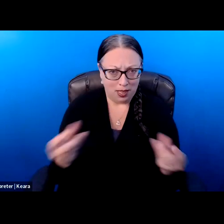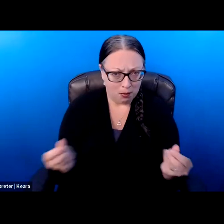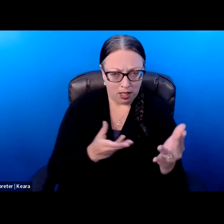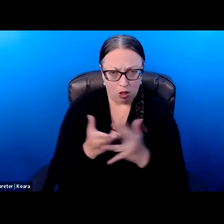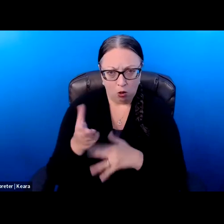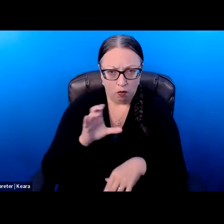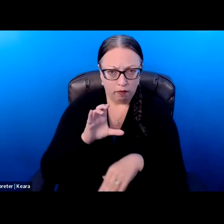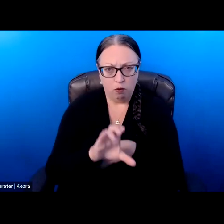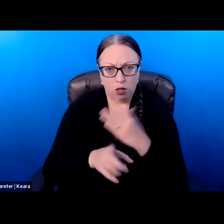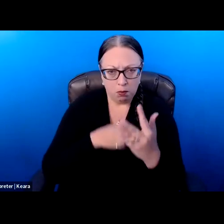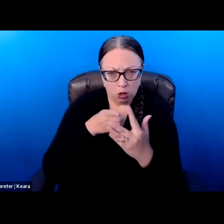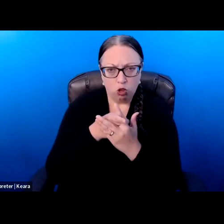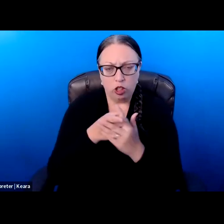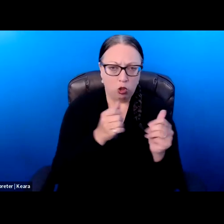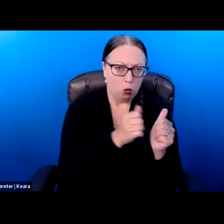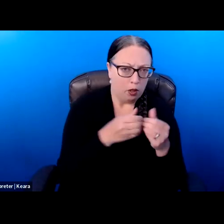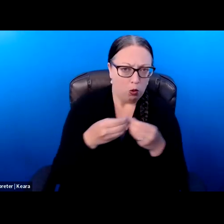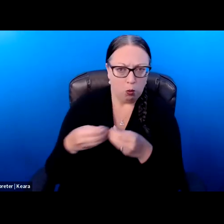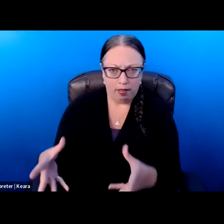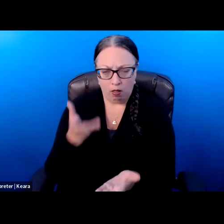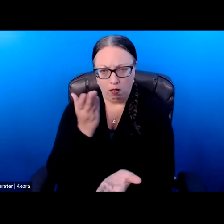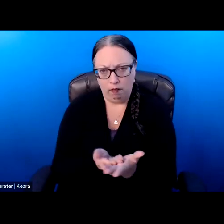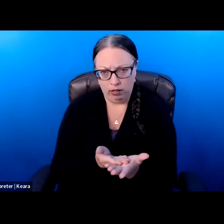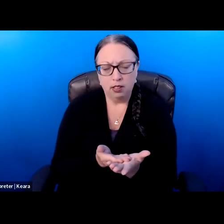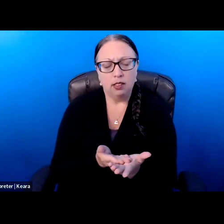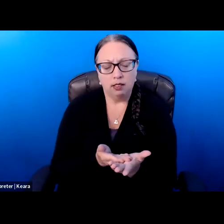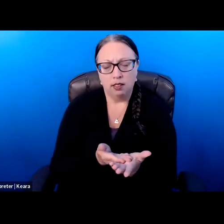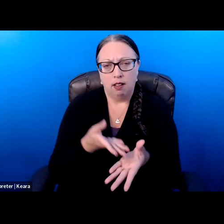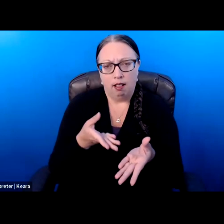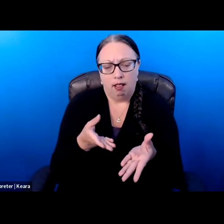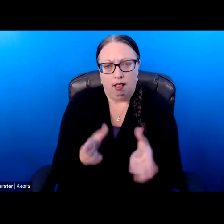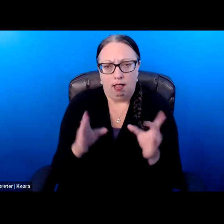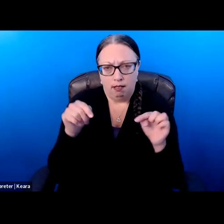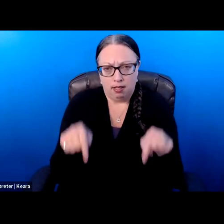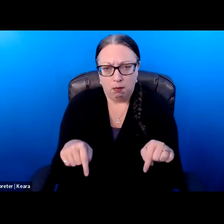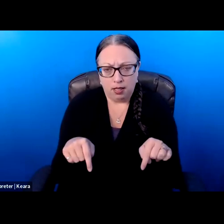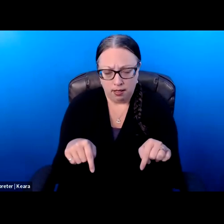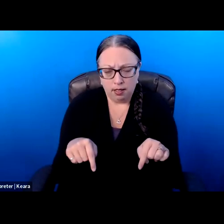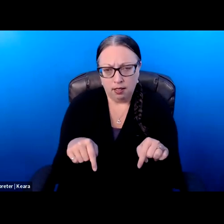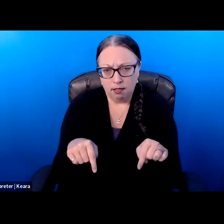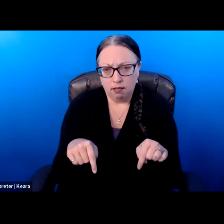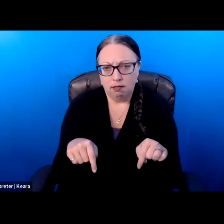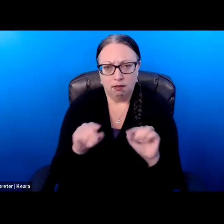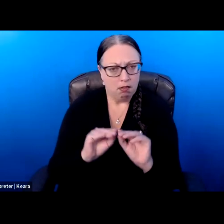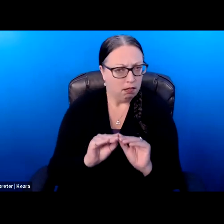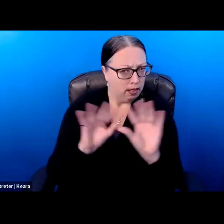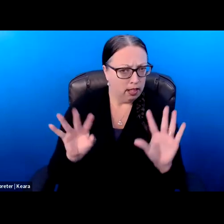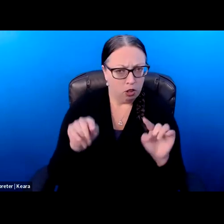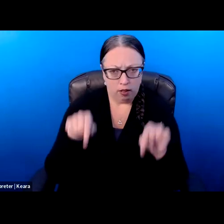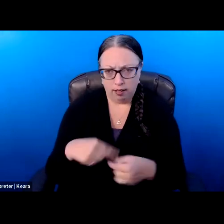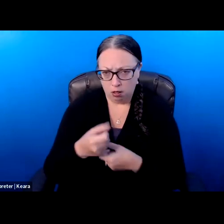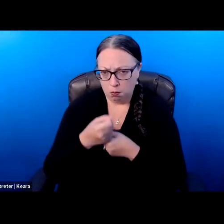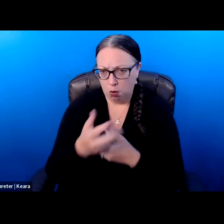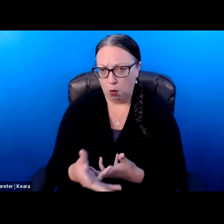by forced penetration with or without the evidence. And let this be be unmistakable. This poem is